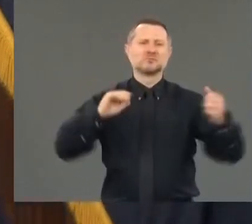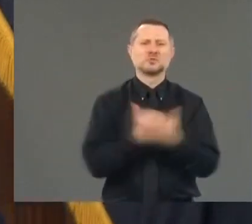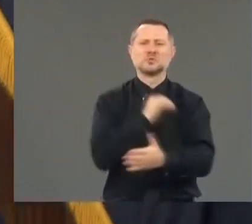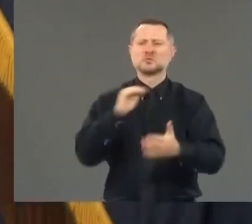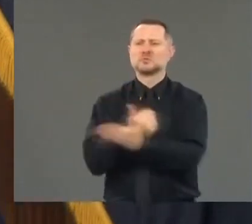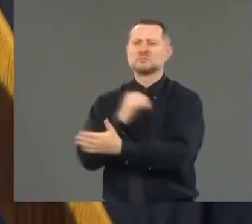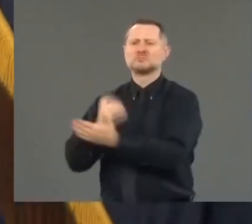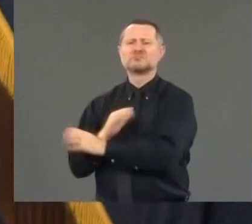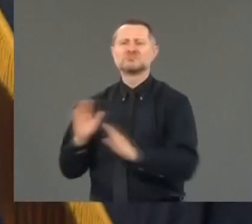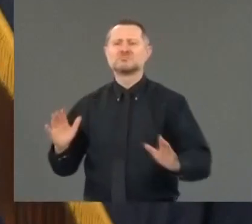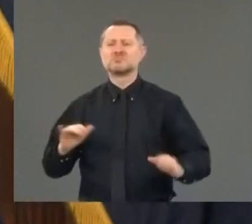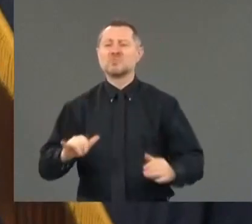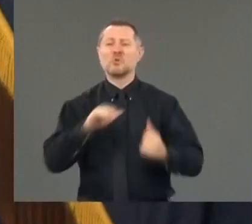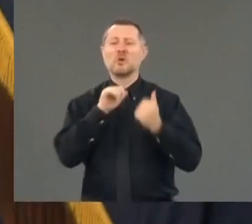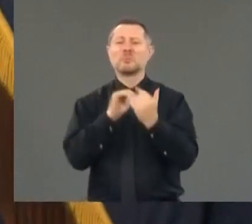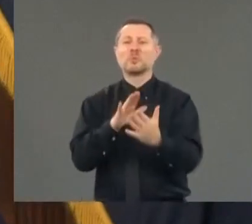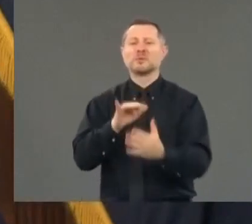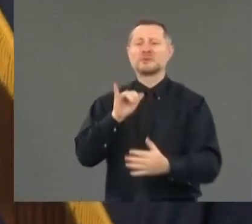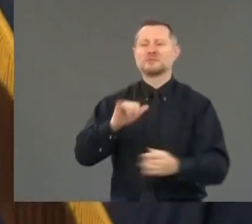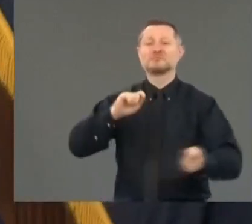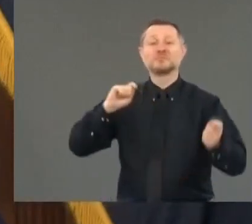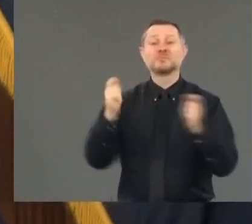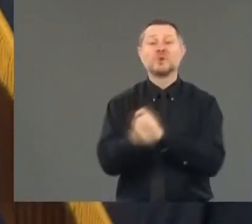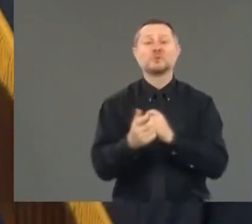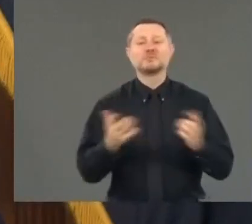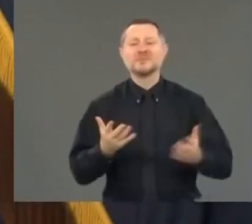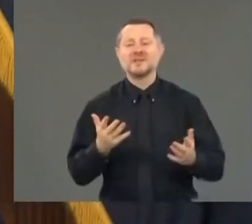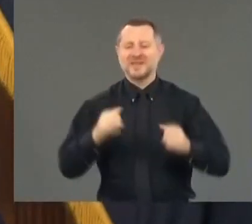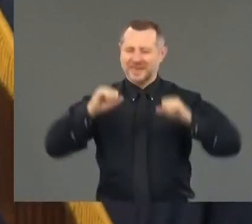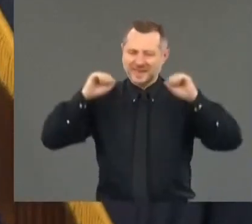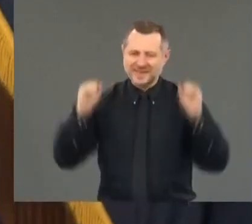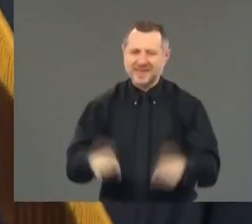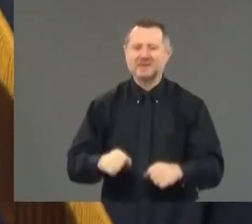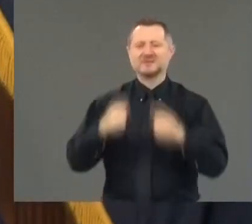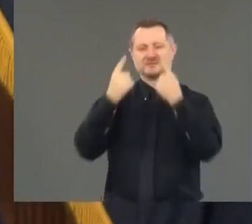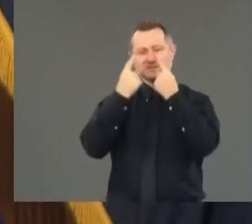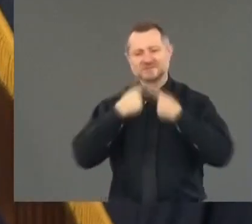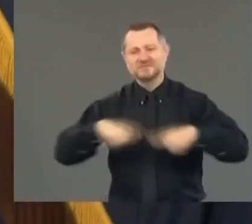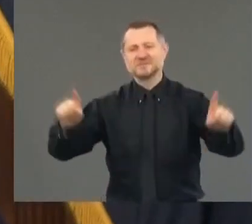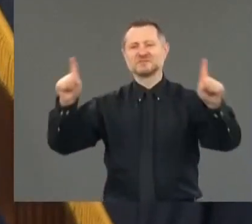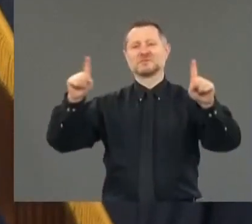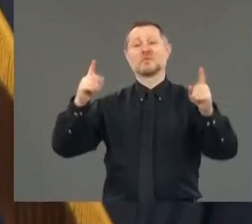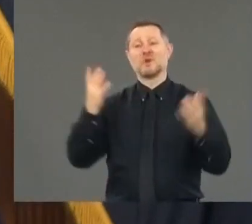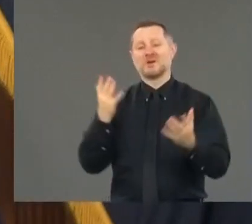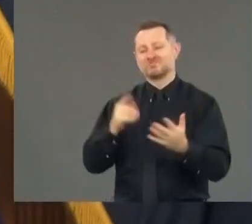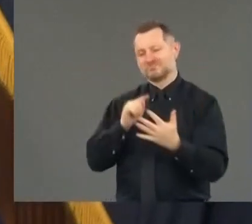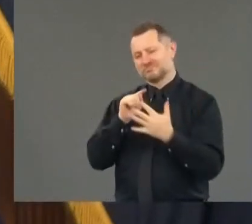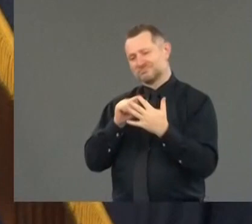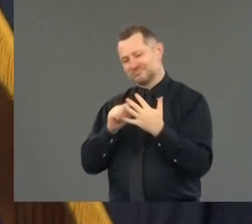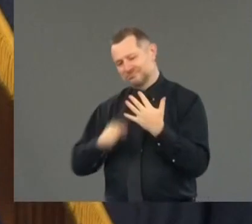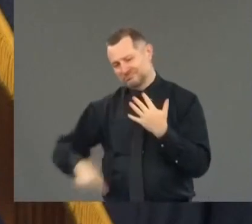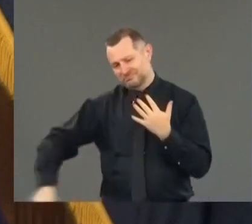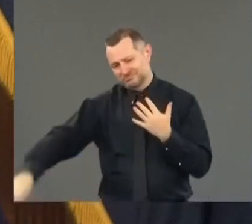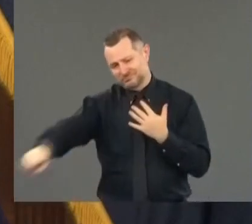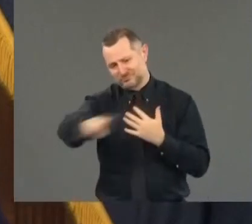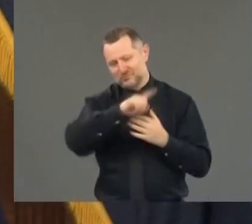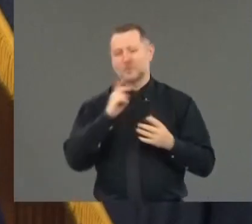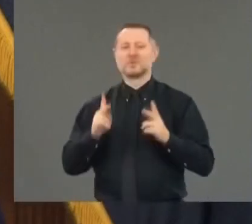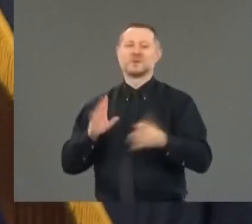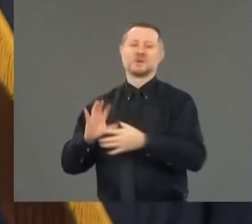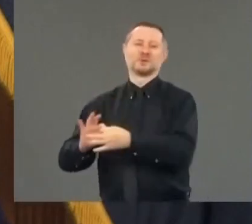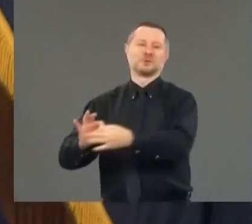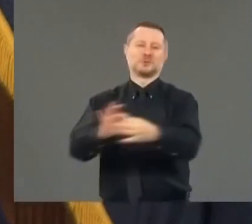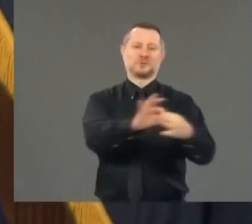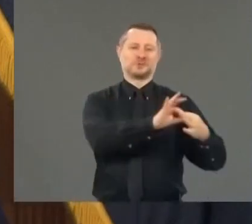of reform can be done by political will.